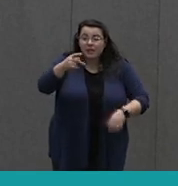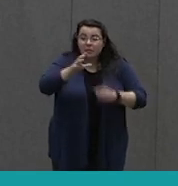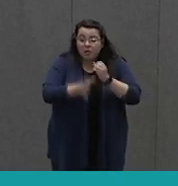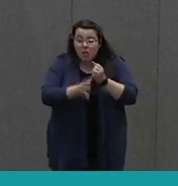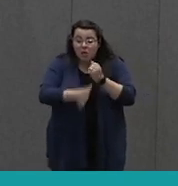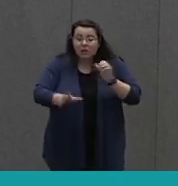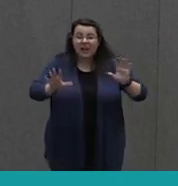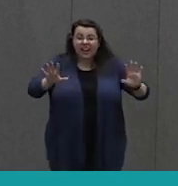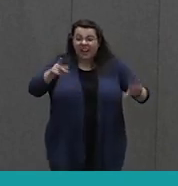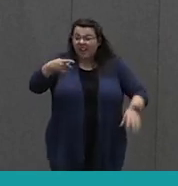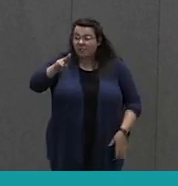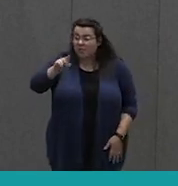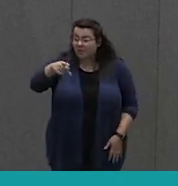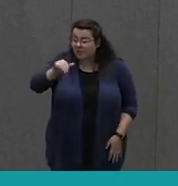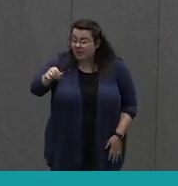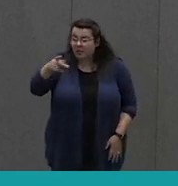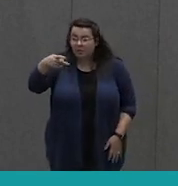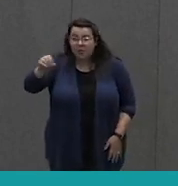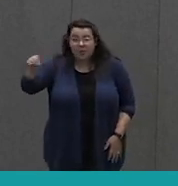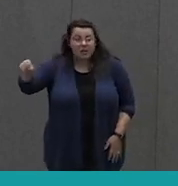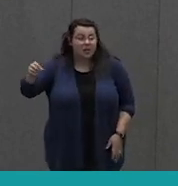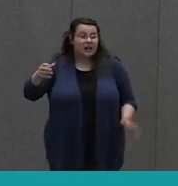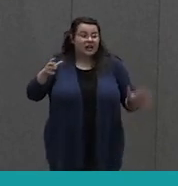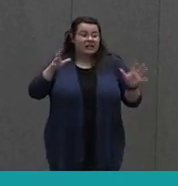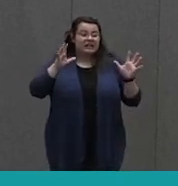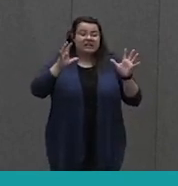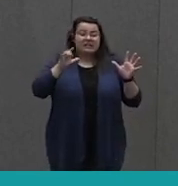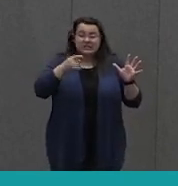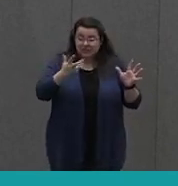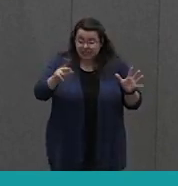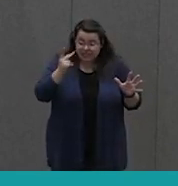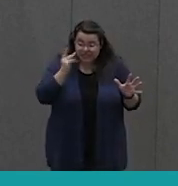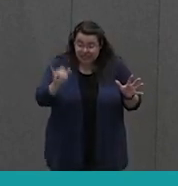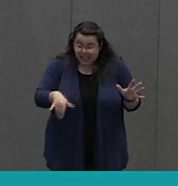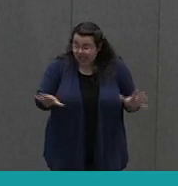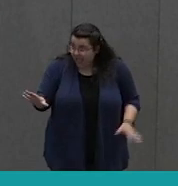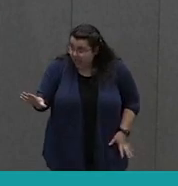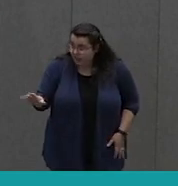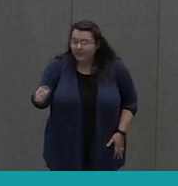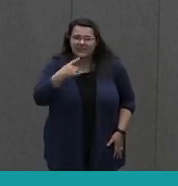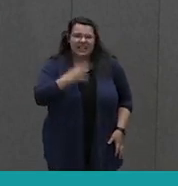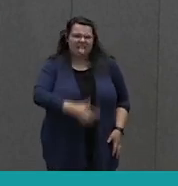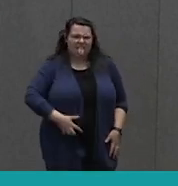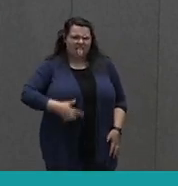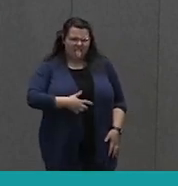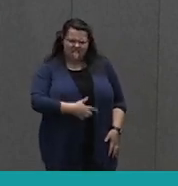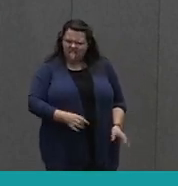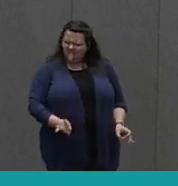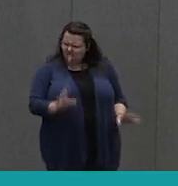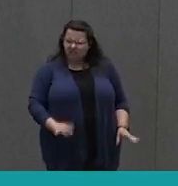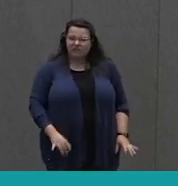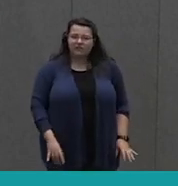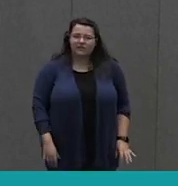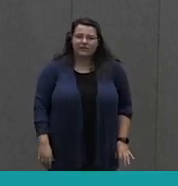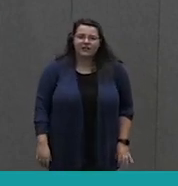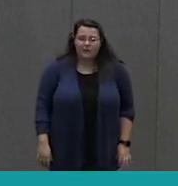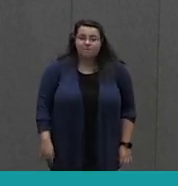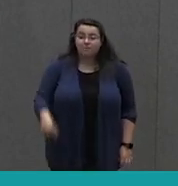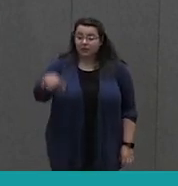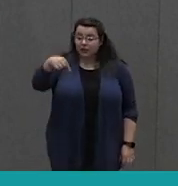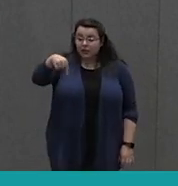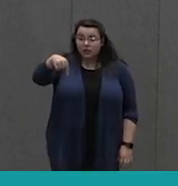candy wrappers. And D for, oh man, I'm not even going to touch that, dirty diapers. E